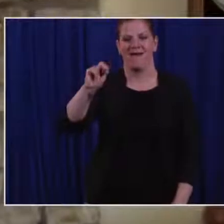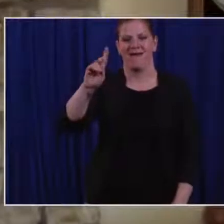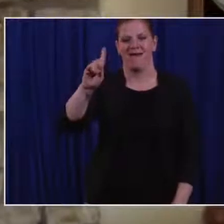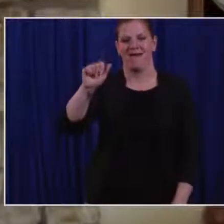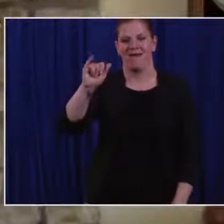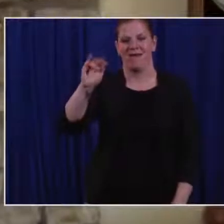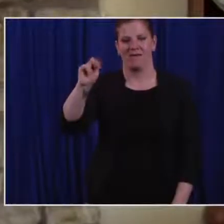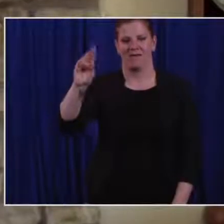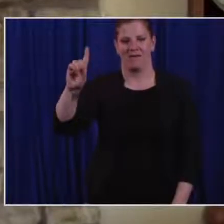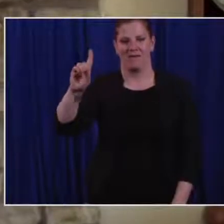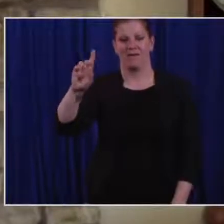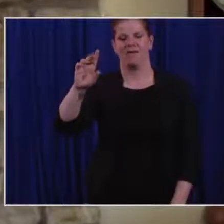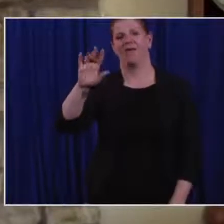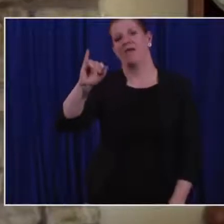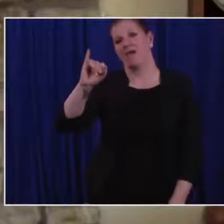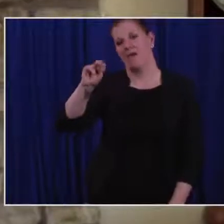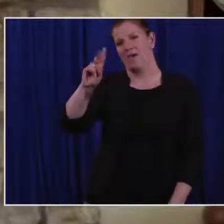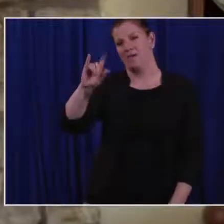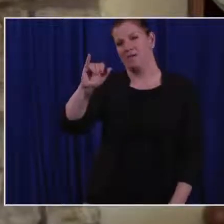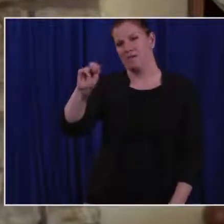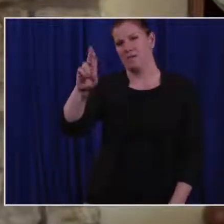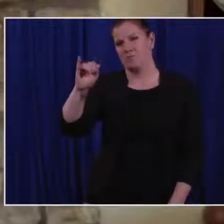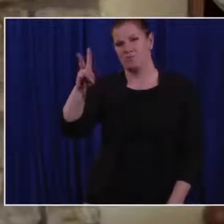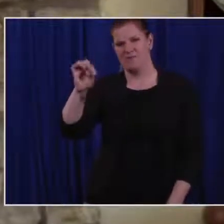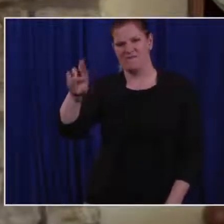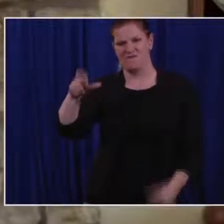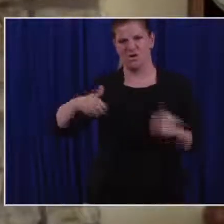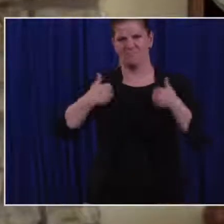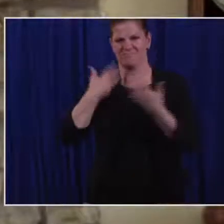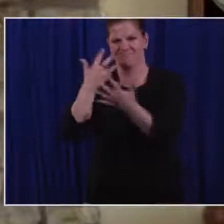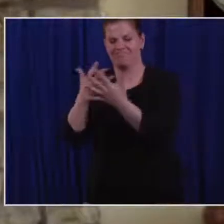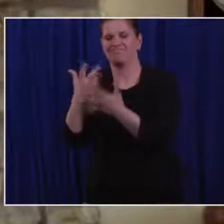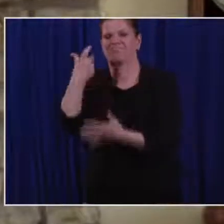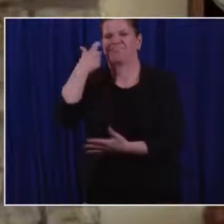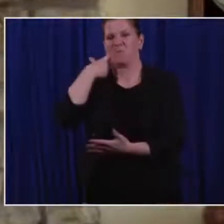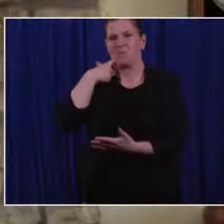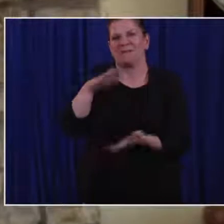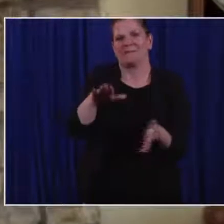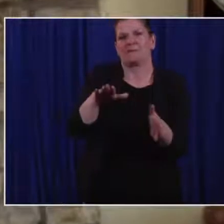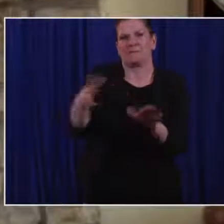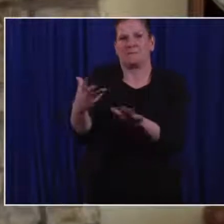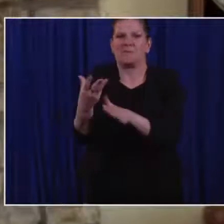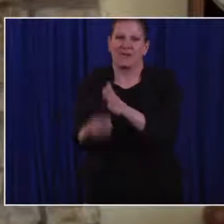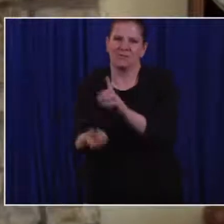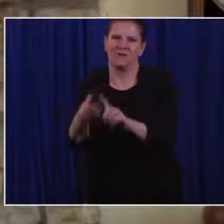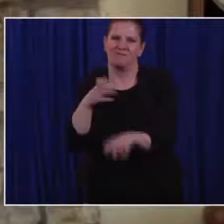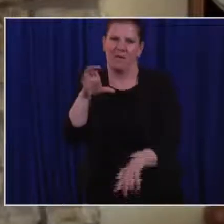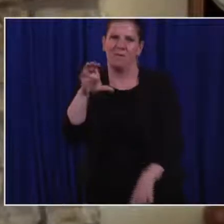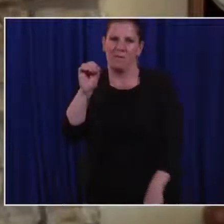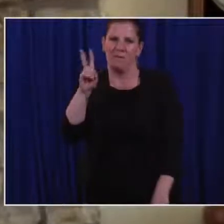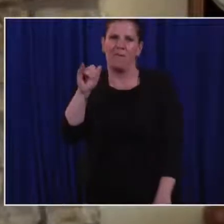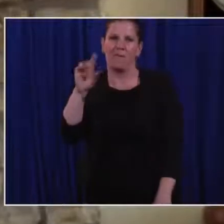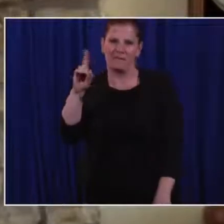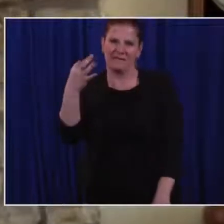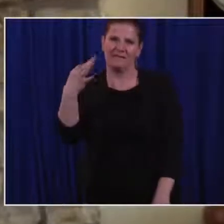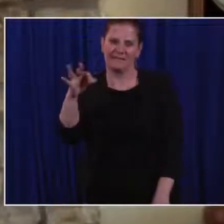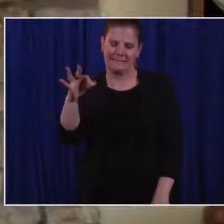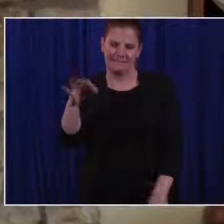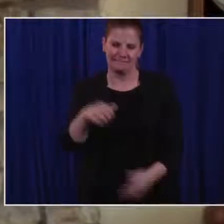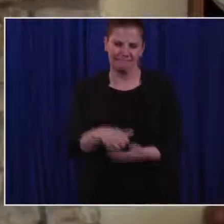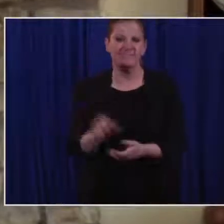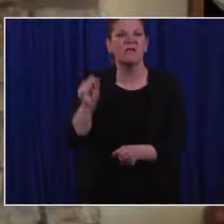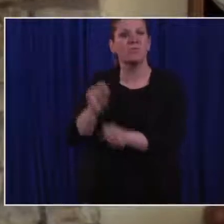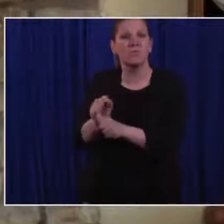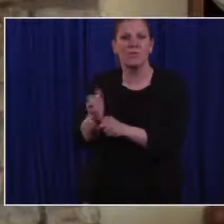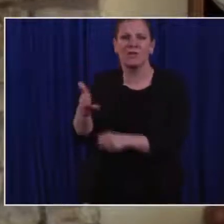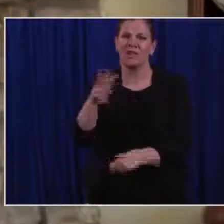Youth Specialist Hill worked at DYS for 33 years. His colleagues say he will be remembered as a hard worker, a